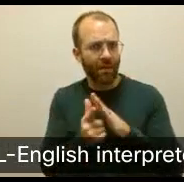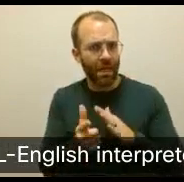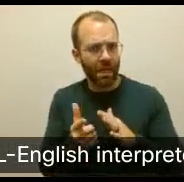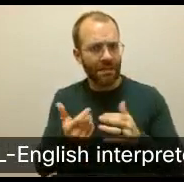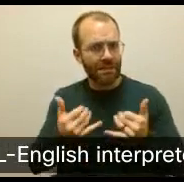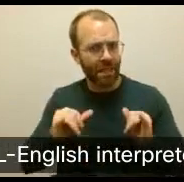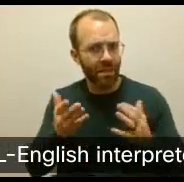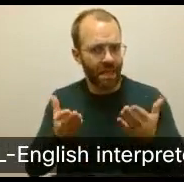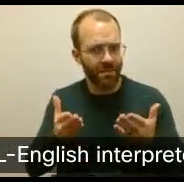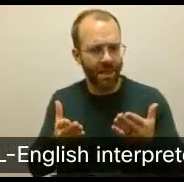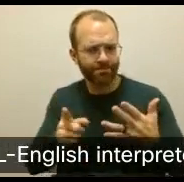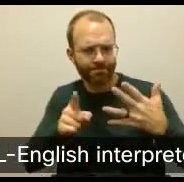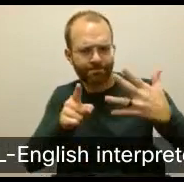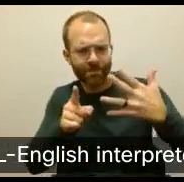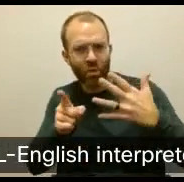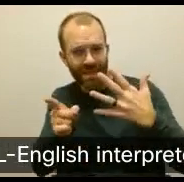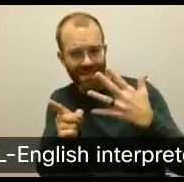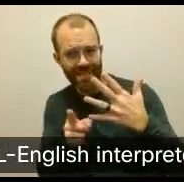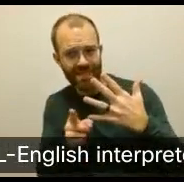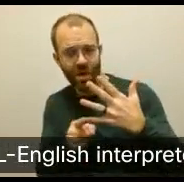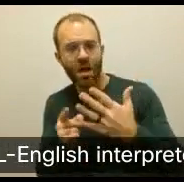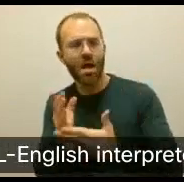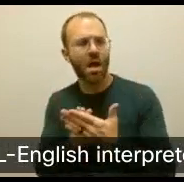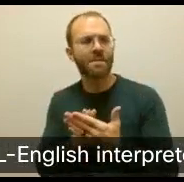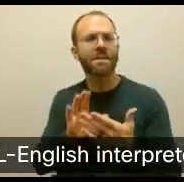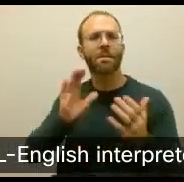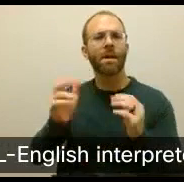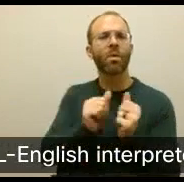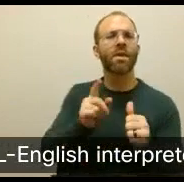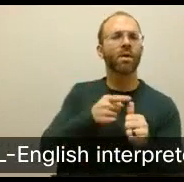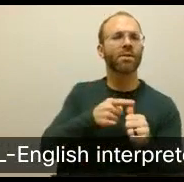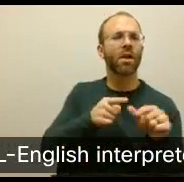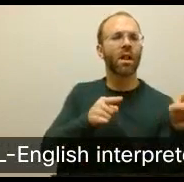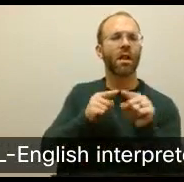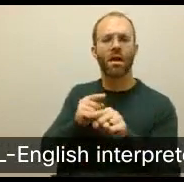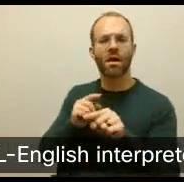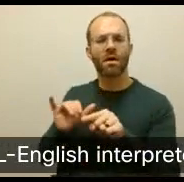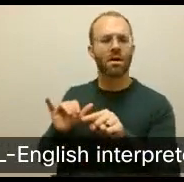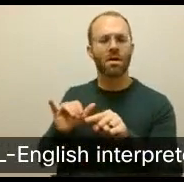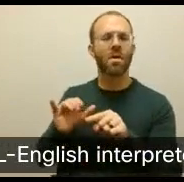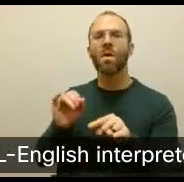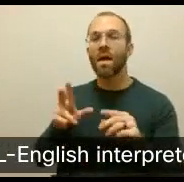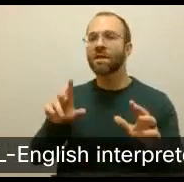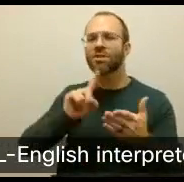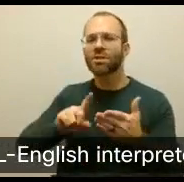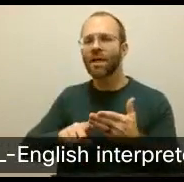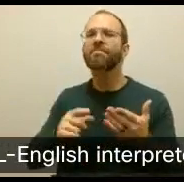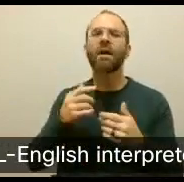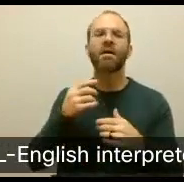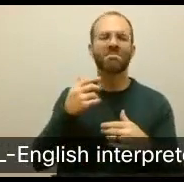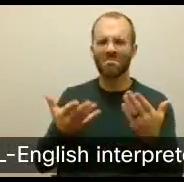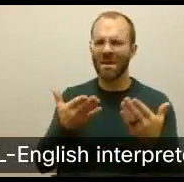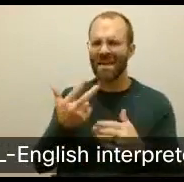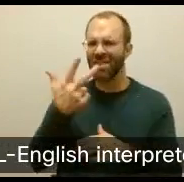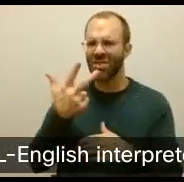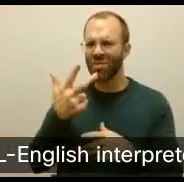my paraphrase, compare my paraphrase to the original text. So some things I may want to look for are 3 or more words that are in the